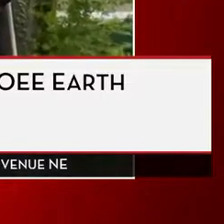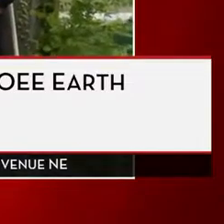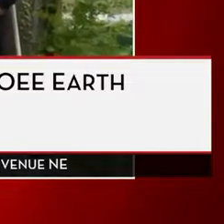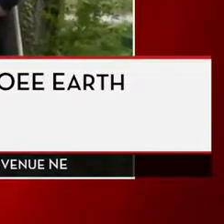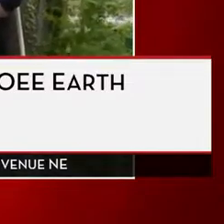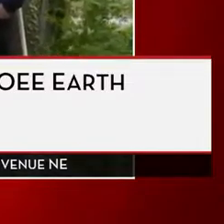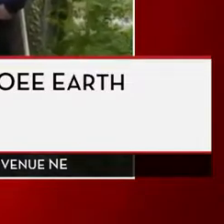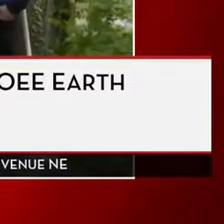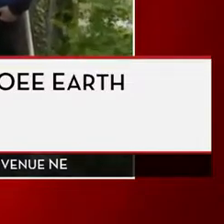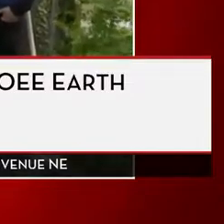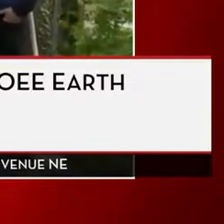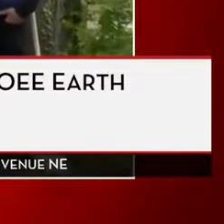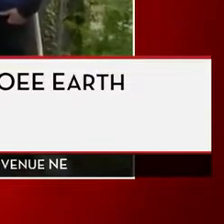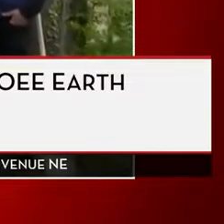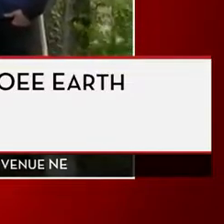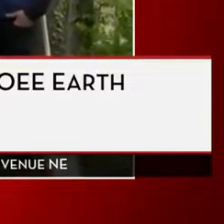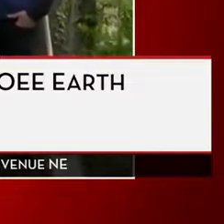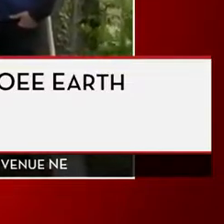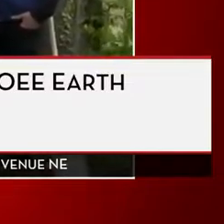District of Columbia,